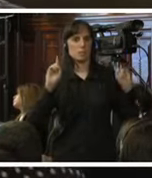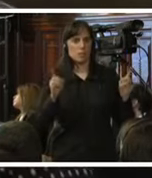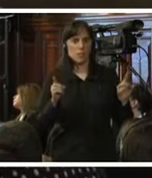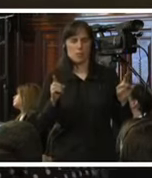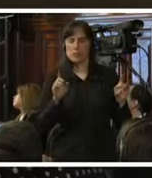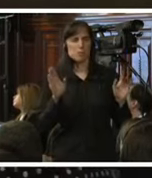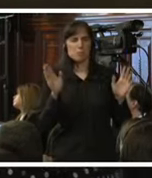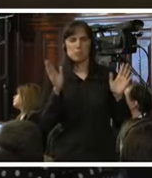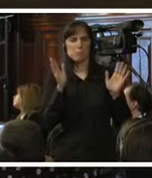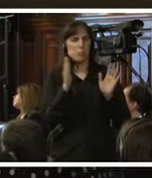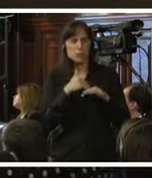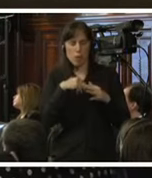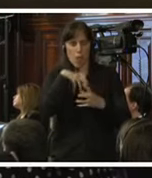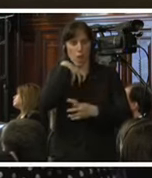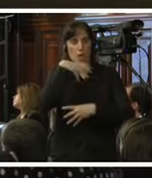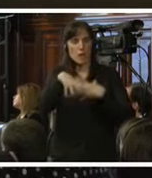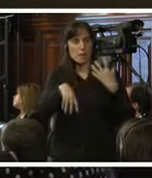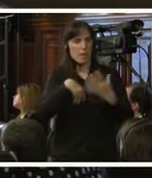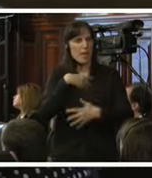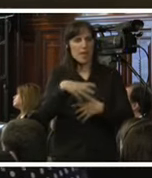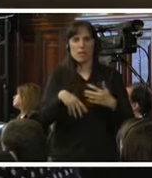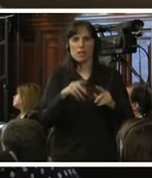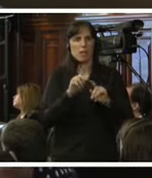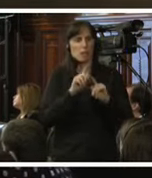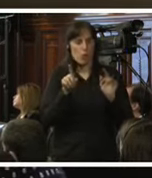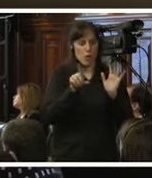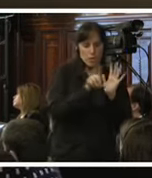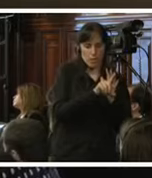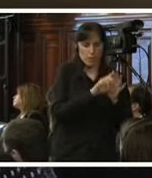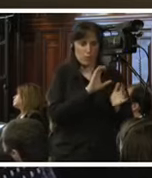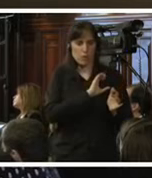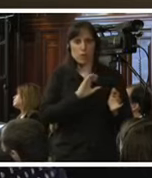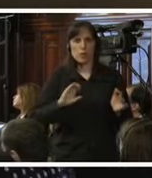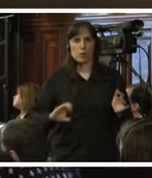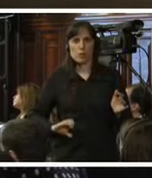or the legislature being in charge of